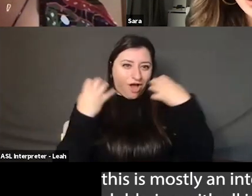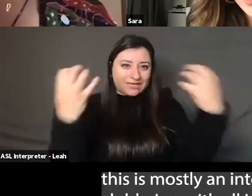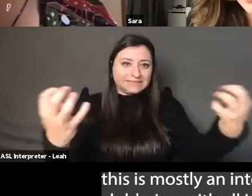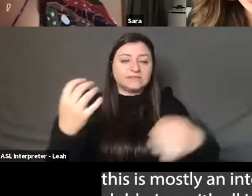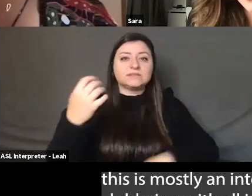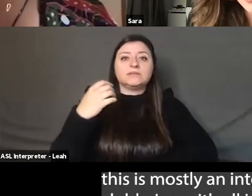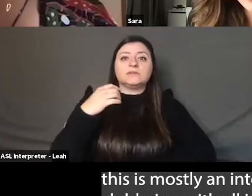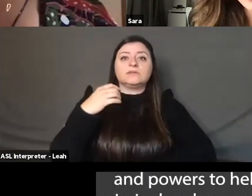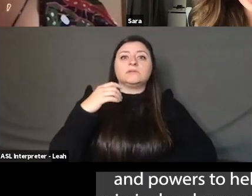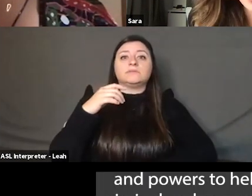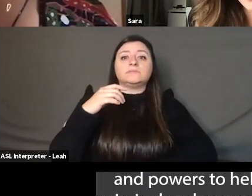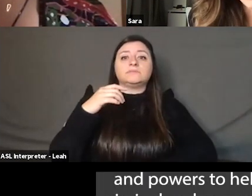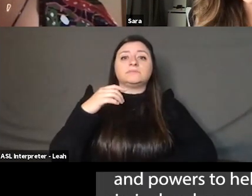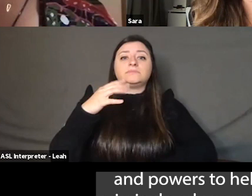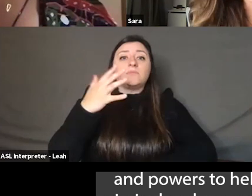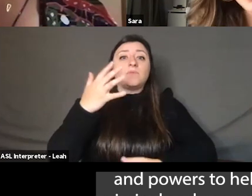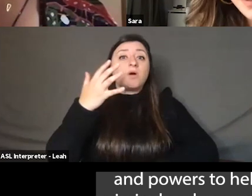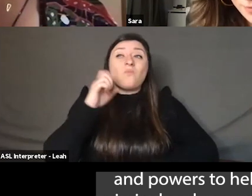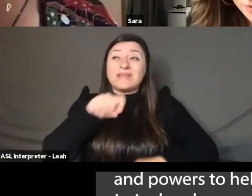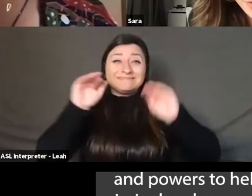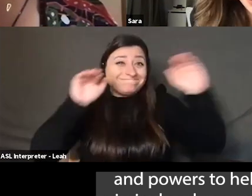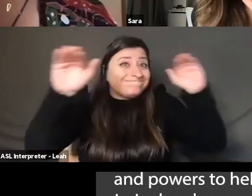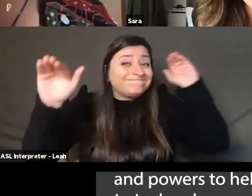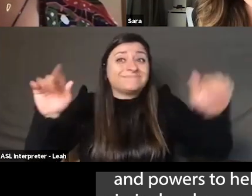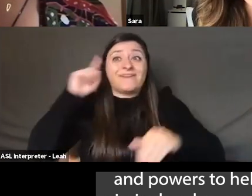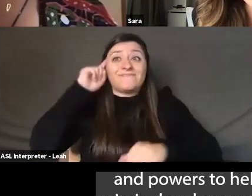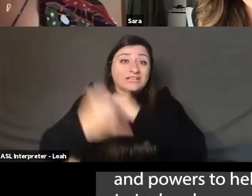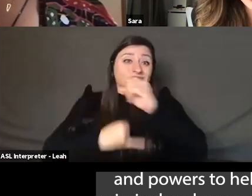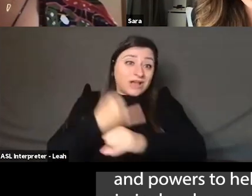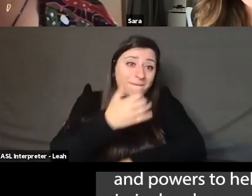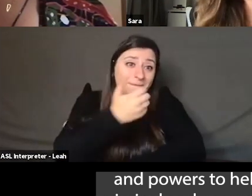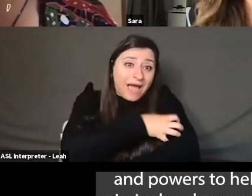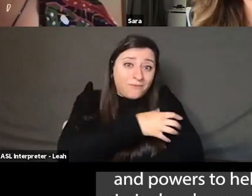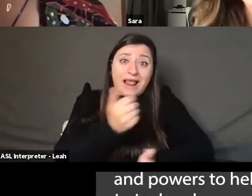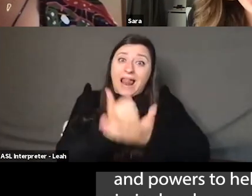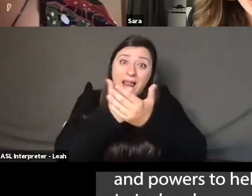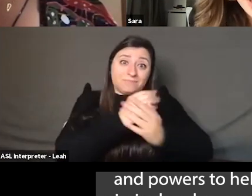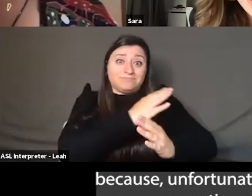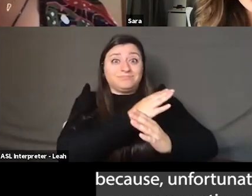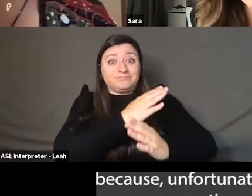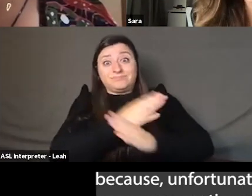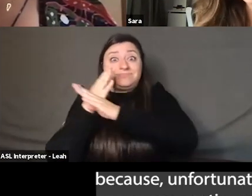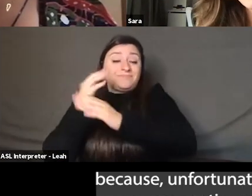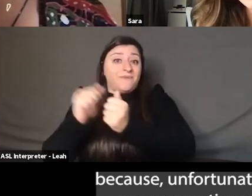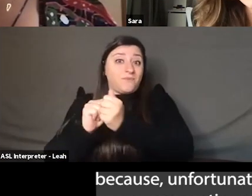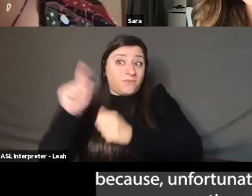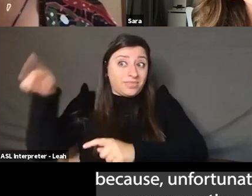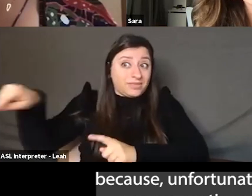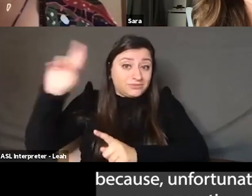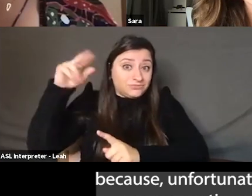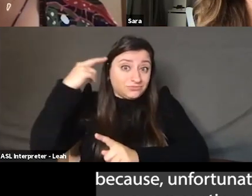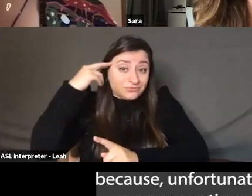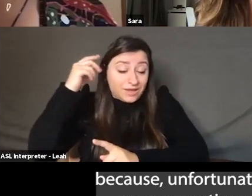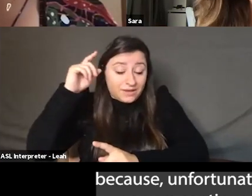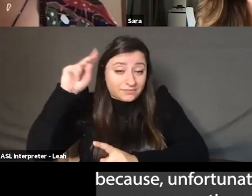lobbying with all international bodies and powers to help us get rid of this criminal and corrupt regime is a priority because unfortunately the